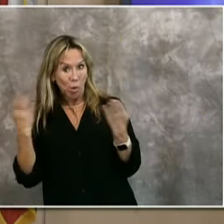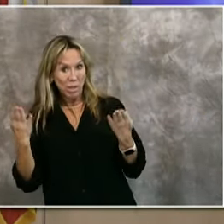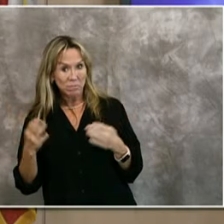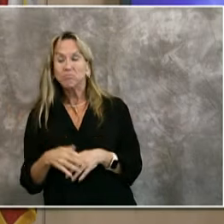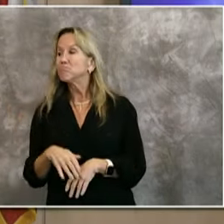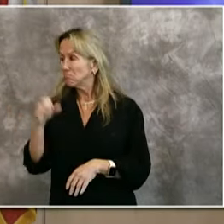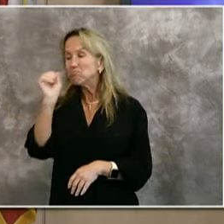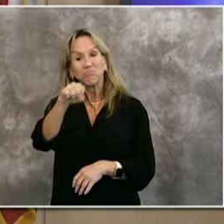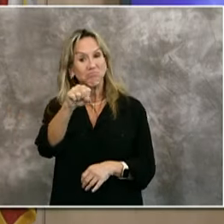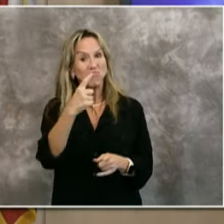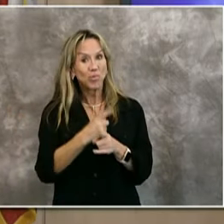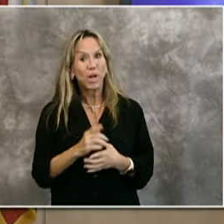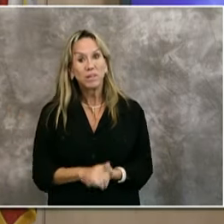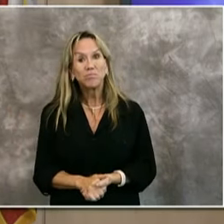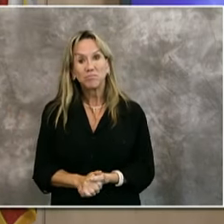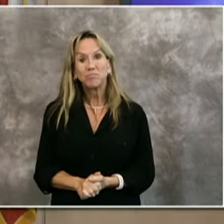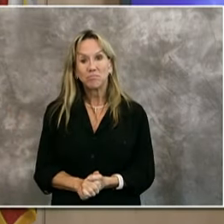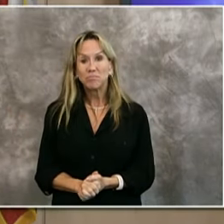Yes, that's what we're saying.